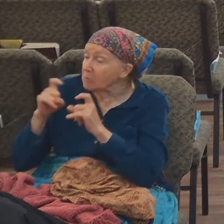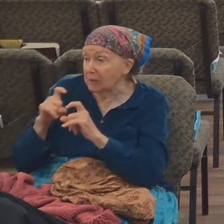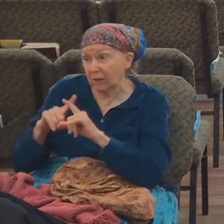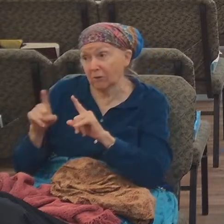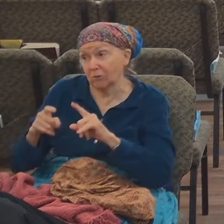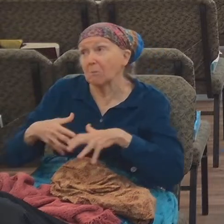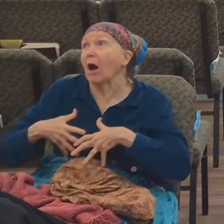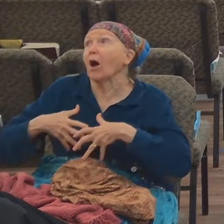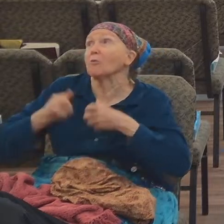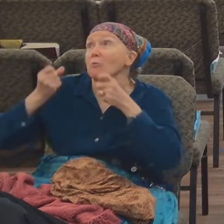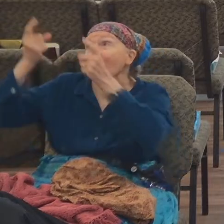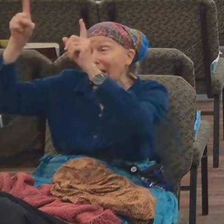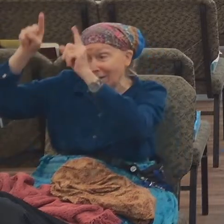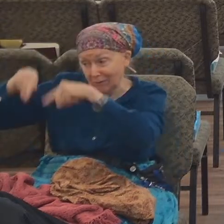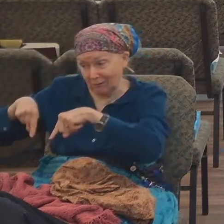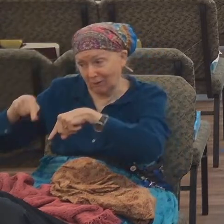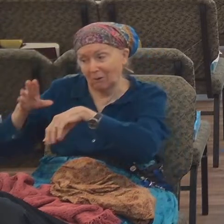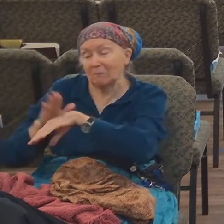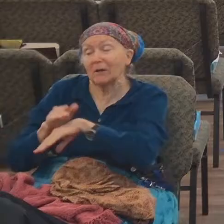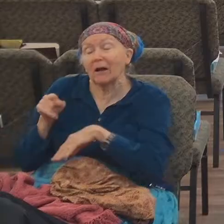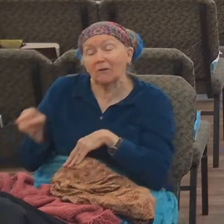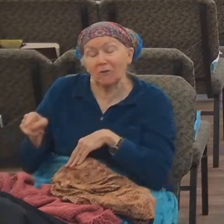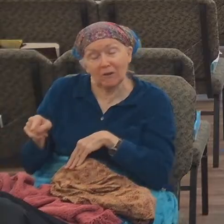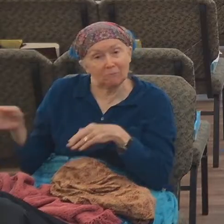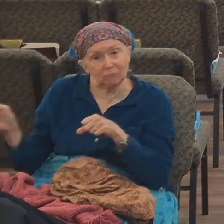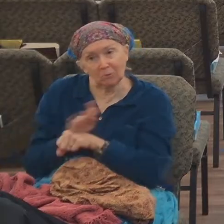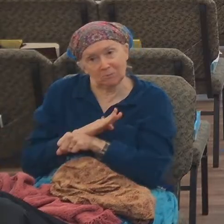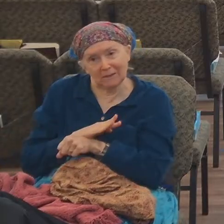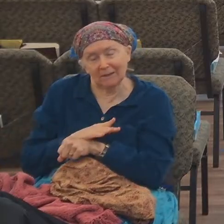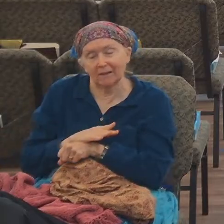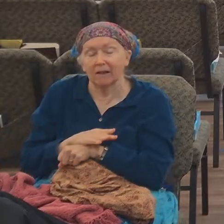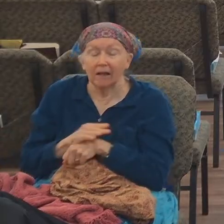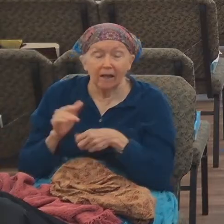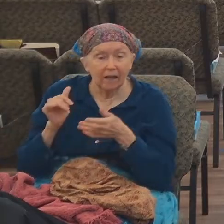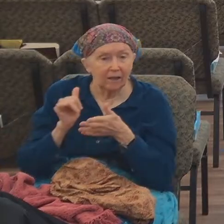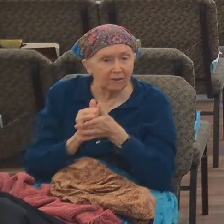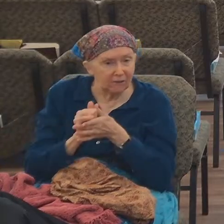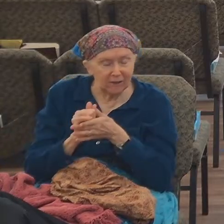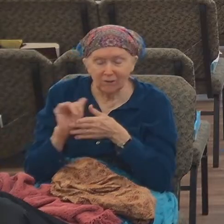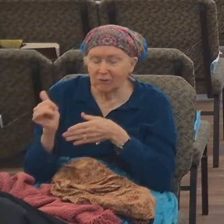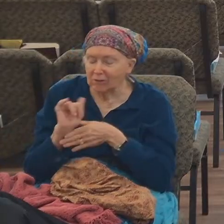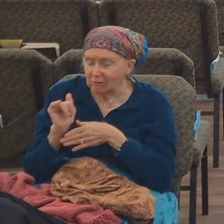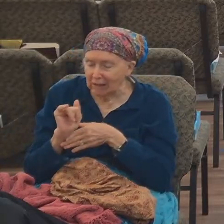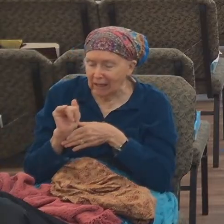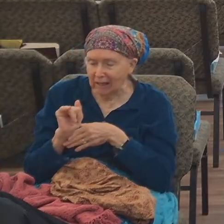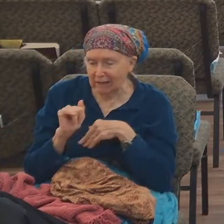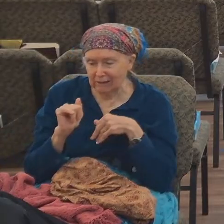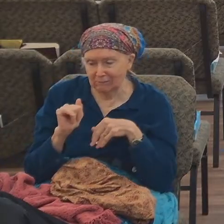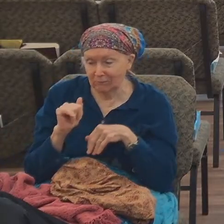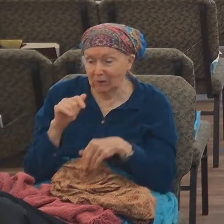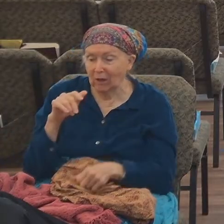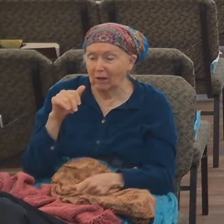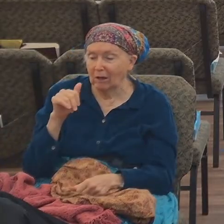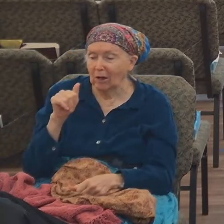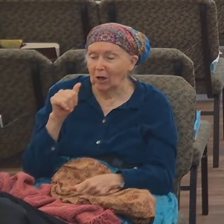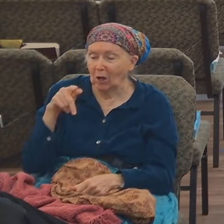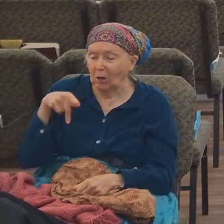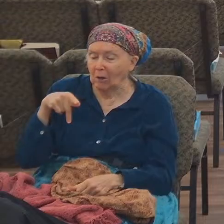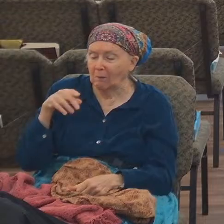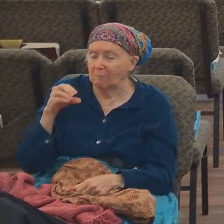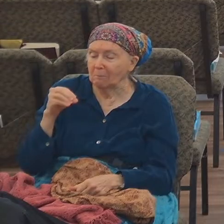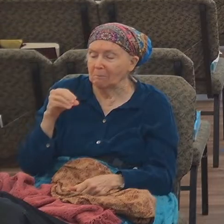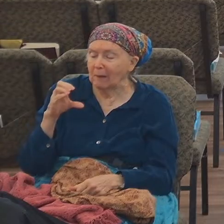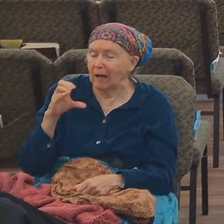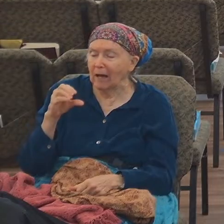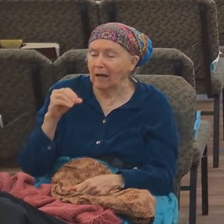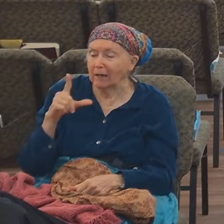them completely. This is, go read the Jewish scriptures, go read the Old Testament. This is apocalyptic language, okay?